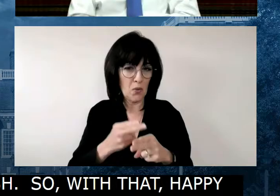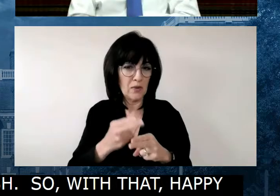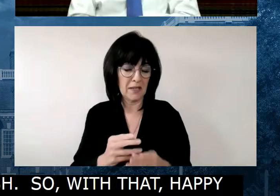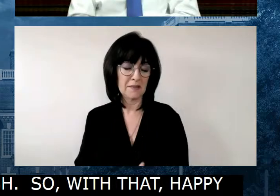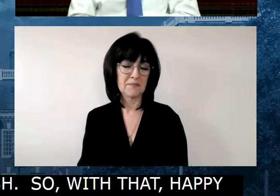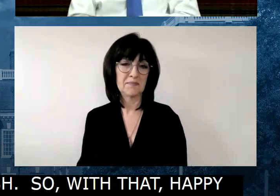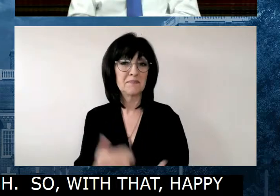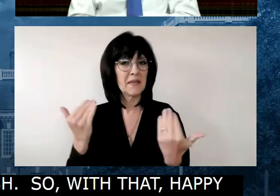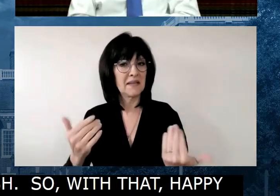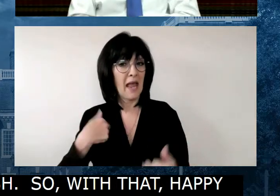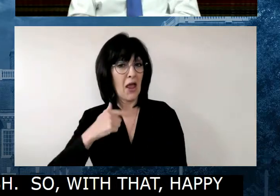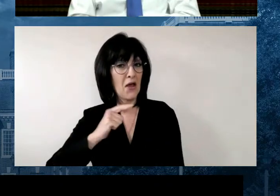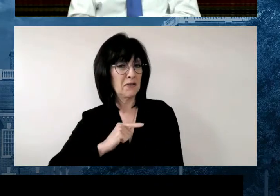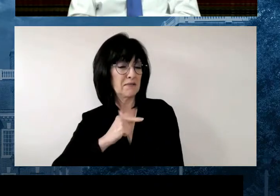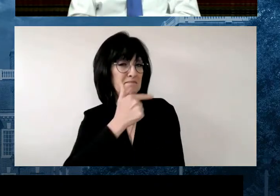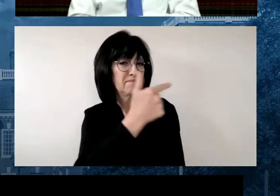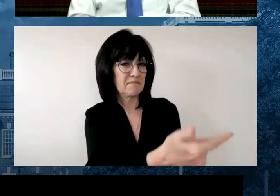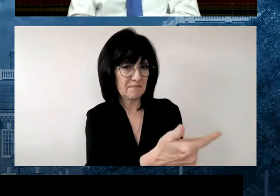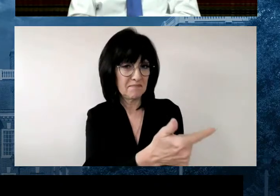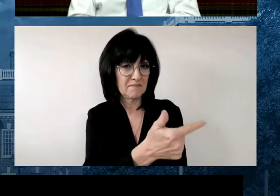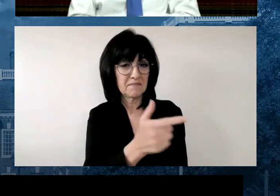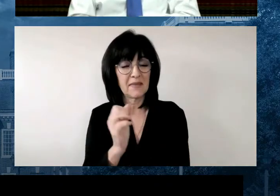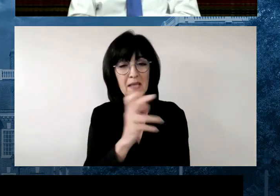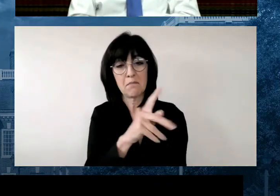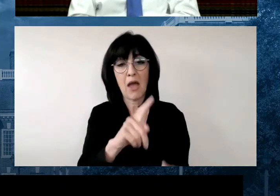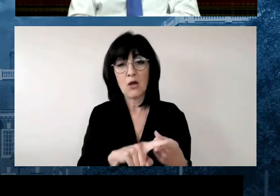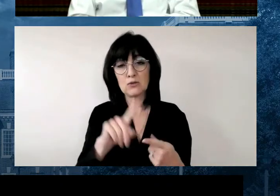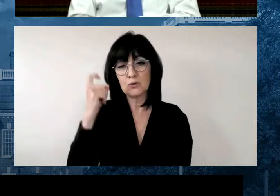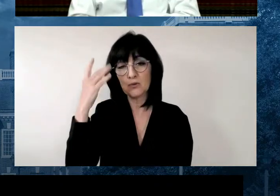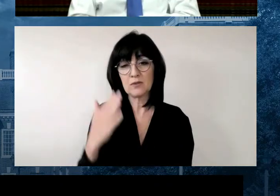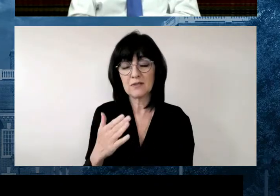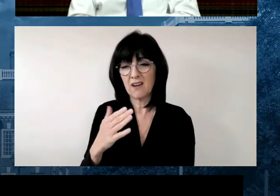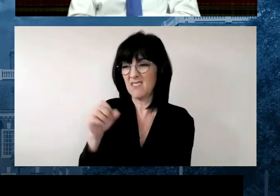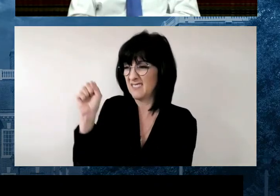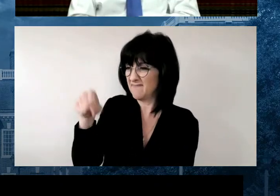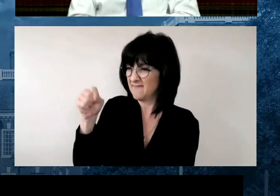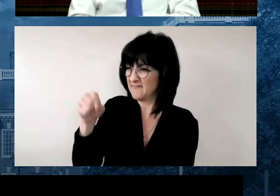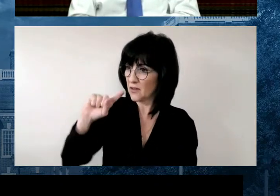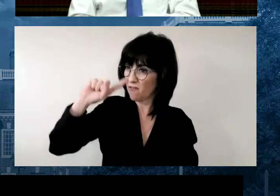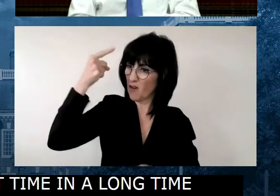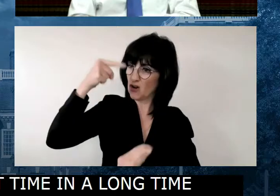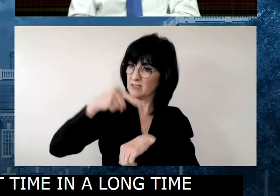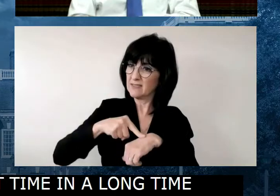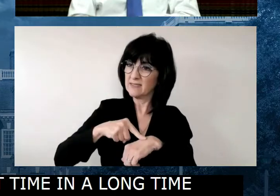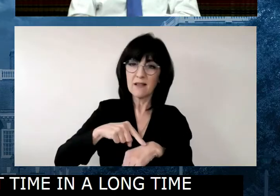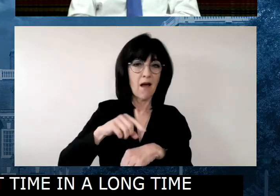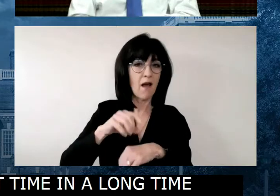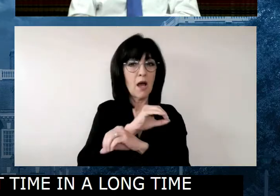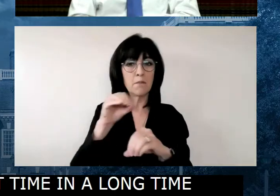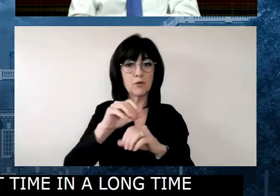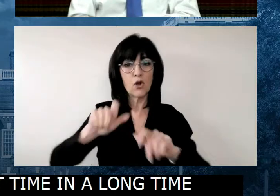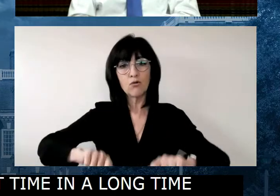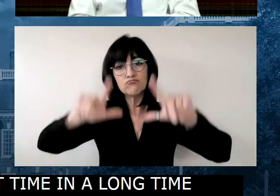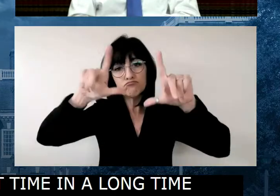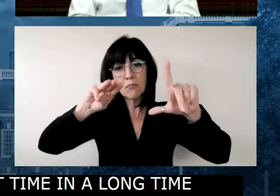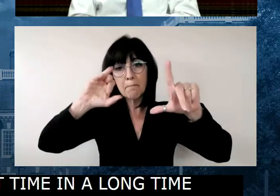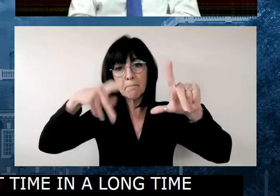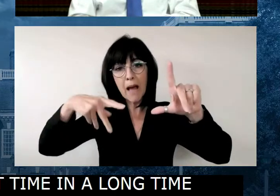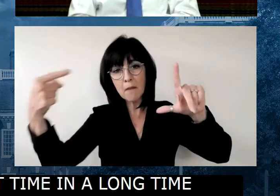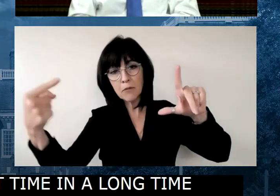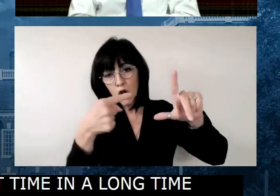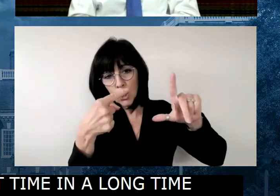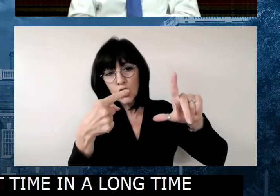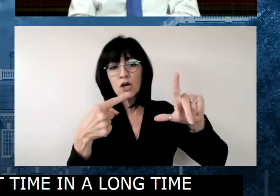the first time in a long time that we don't have any areas of concern because of increased spread of COVID-19. Really good news, lots